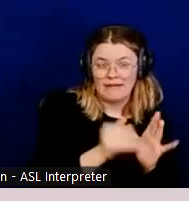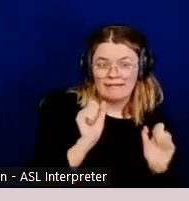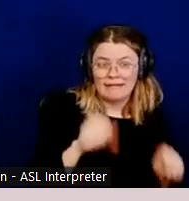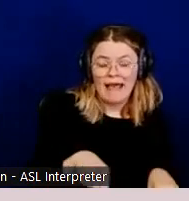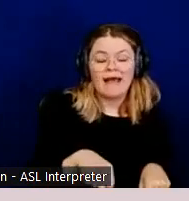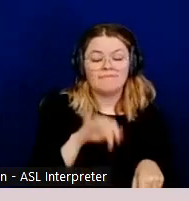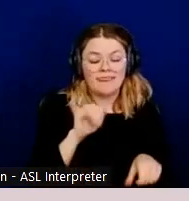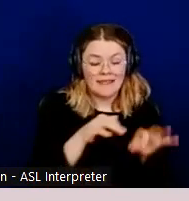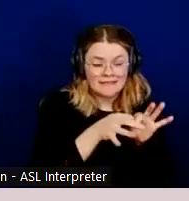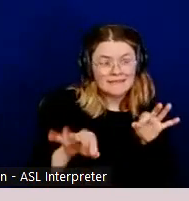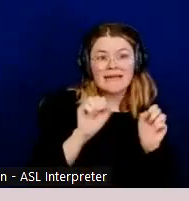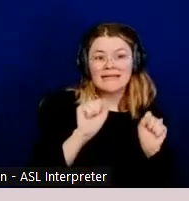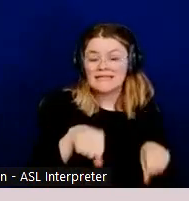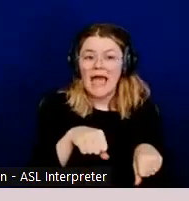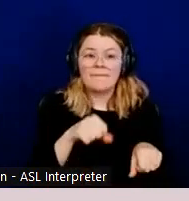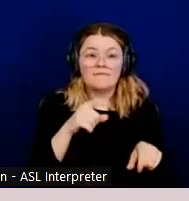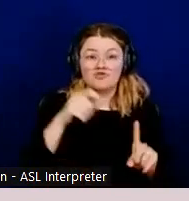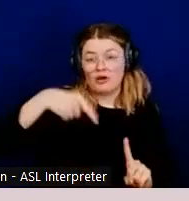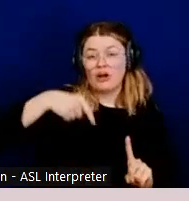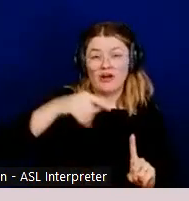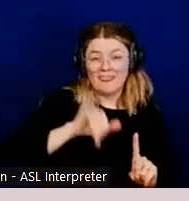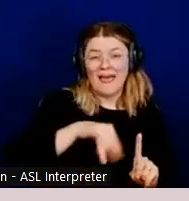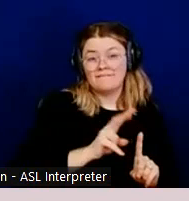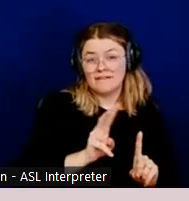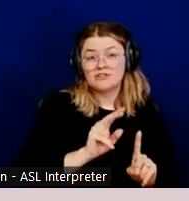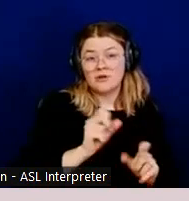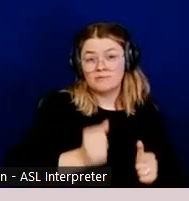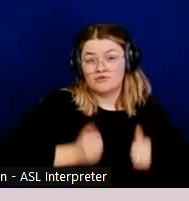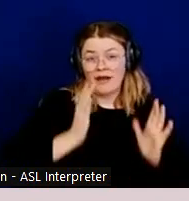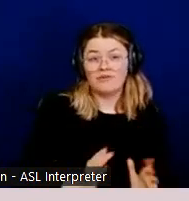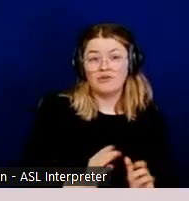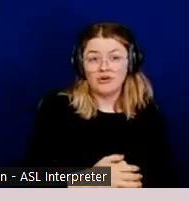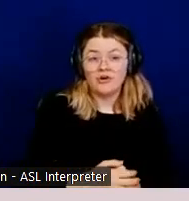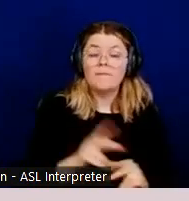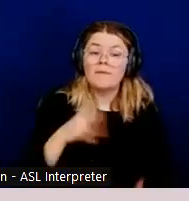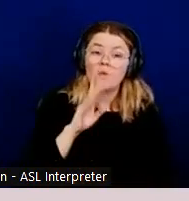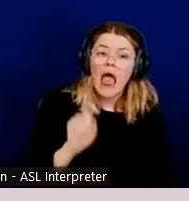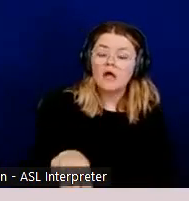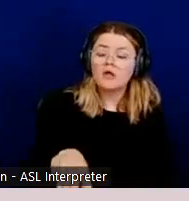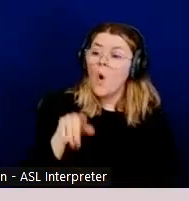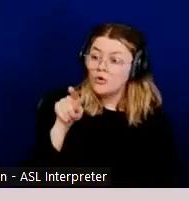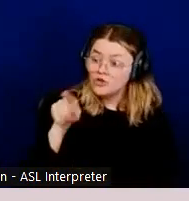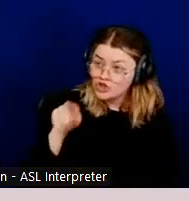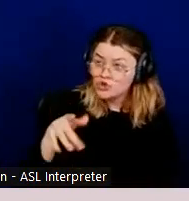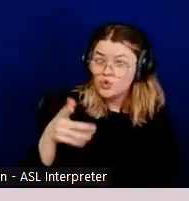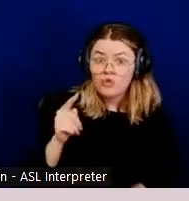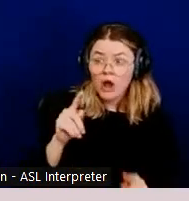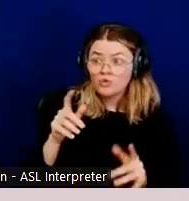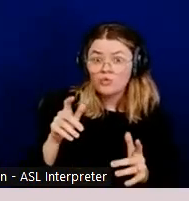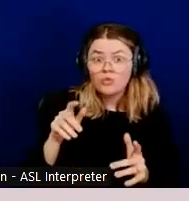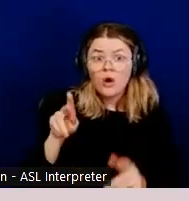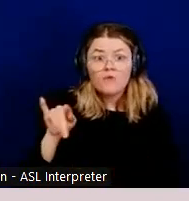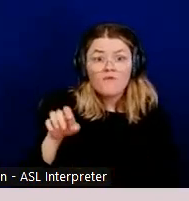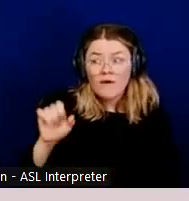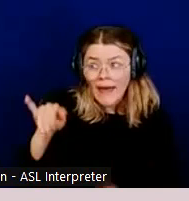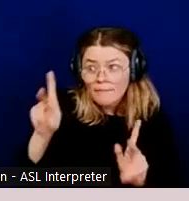blaming includes asking questions like, did you provoke them? Why did you leave? Are you sure that